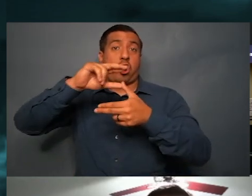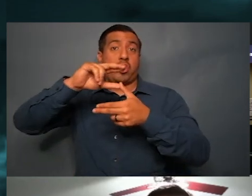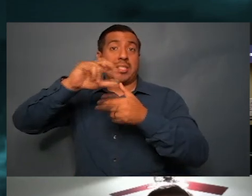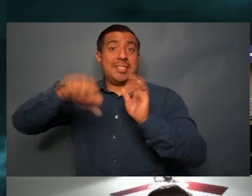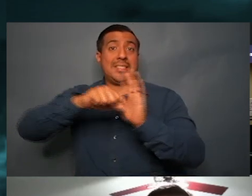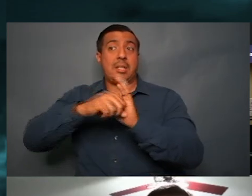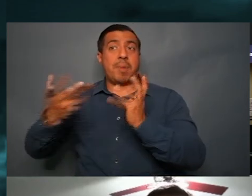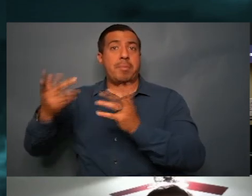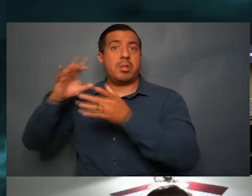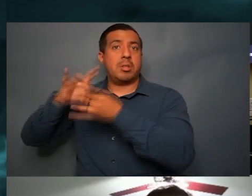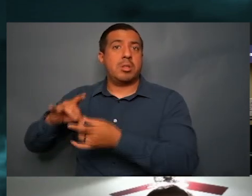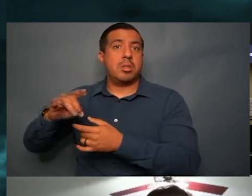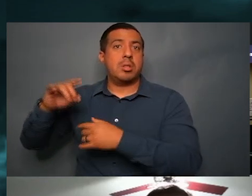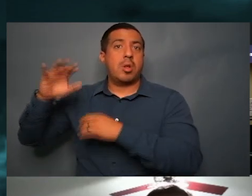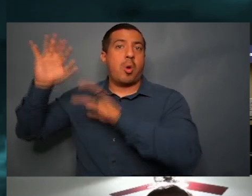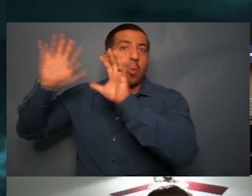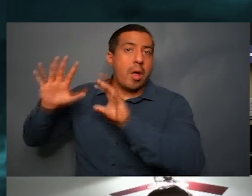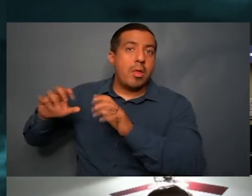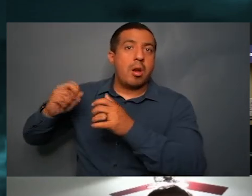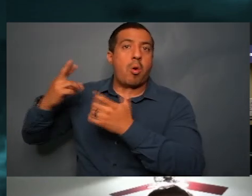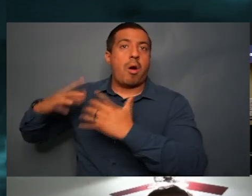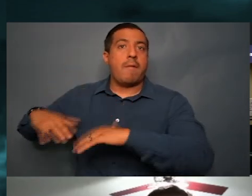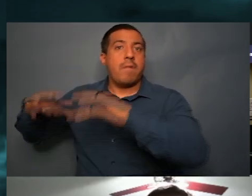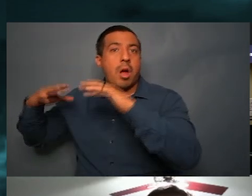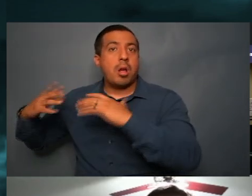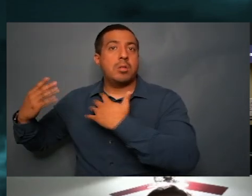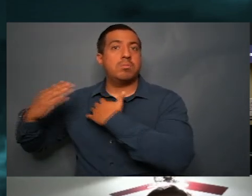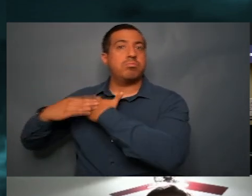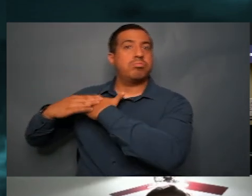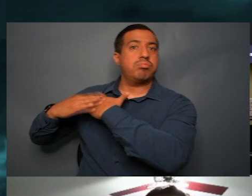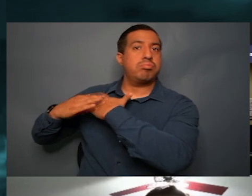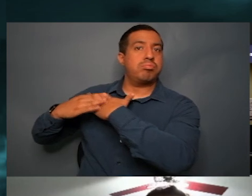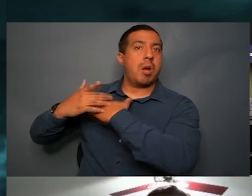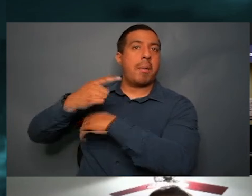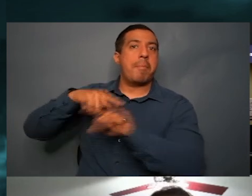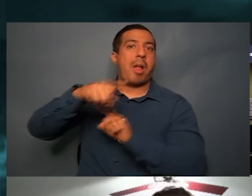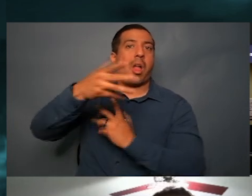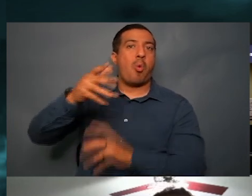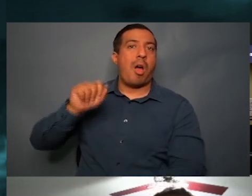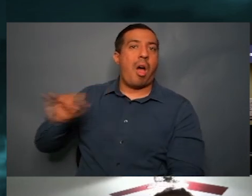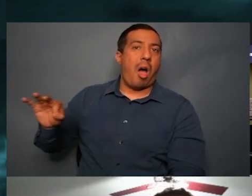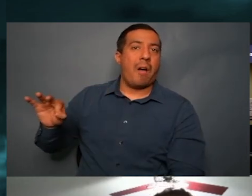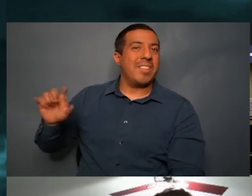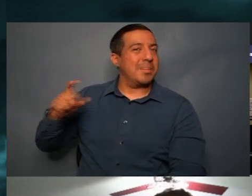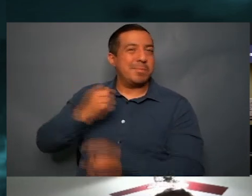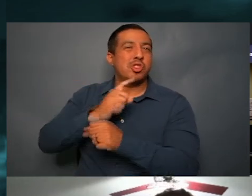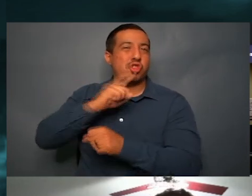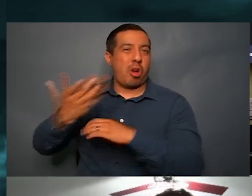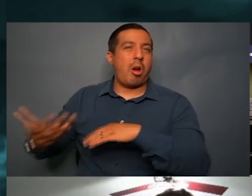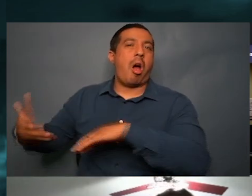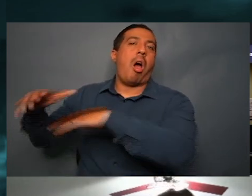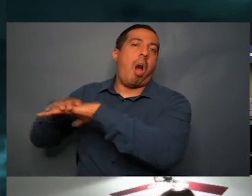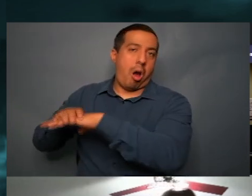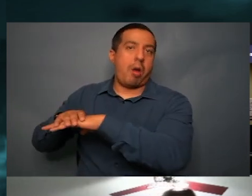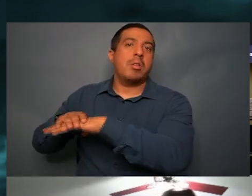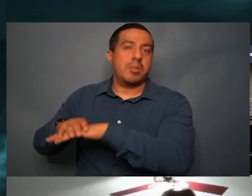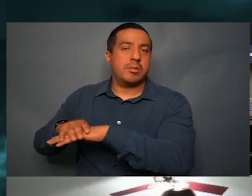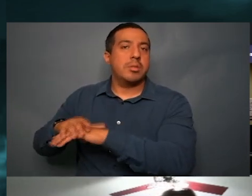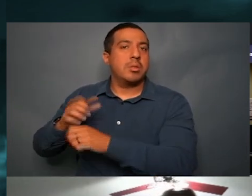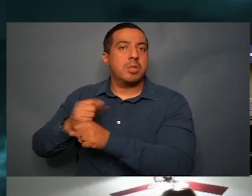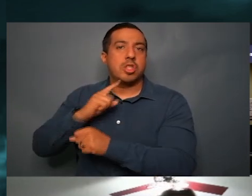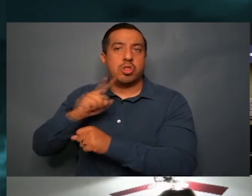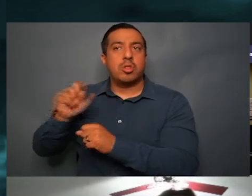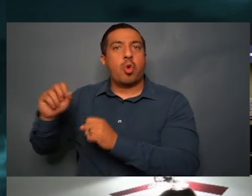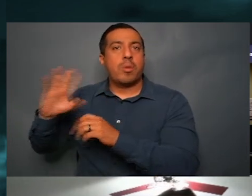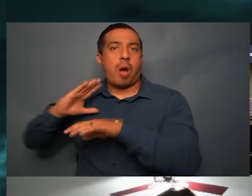the weather or flooding or some other important things that are happening. And you need to turn those alerts back on so that they